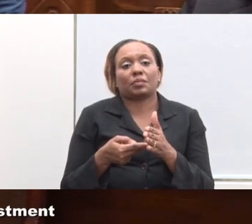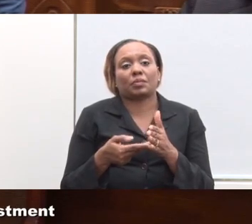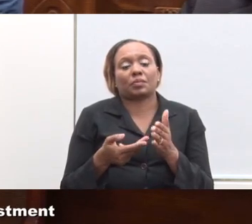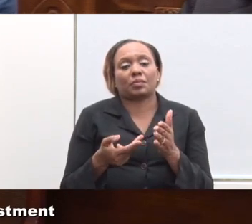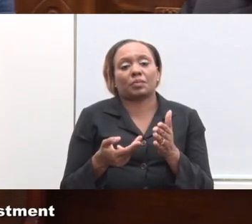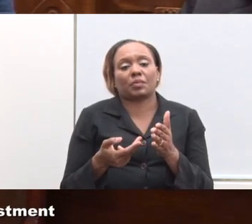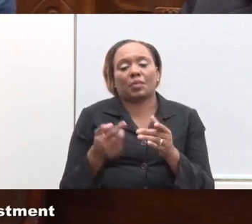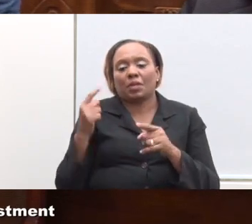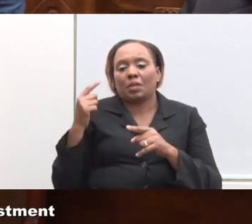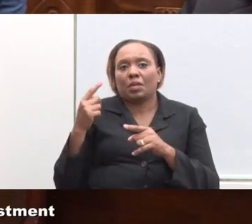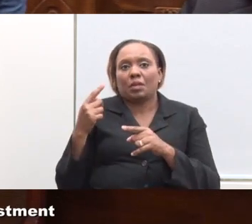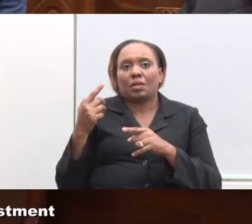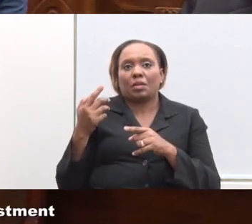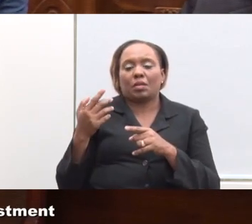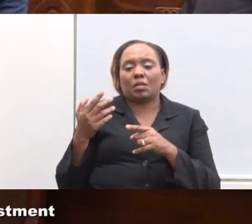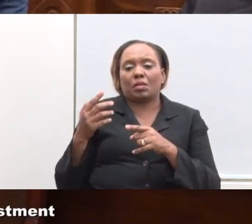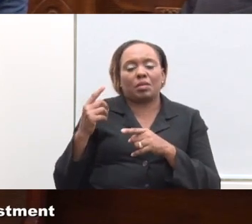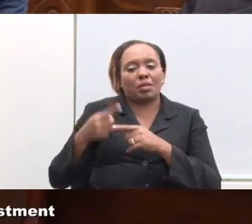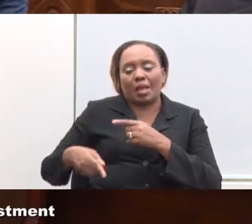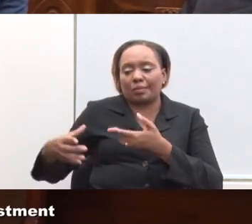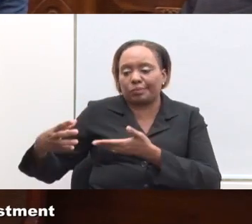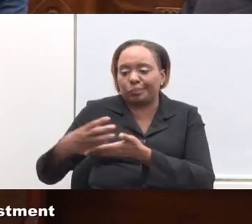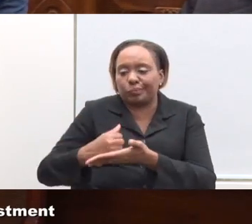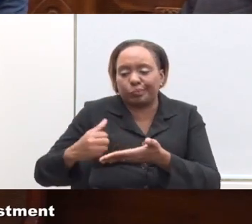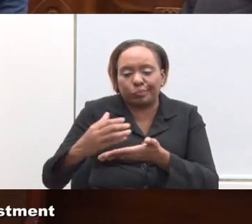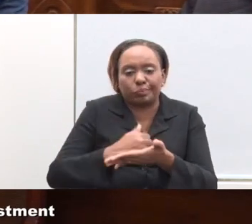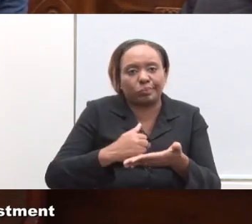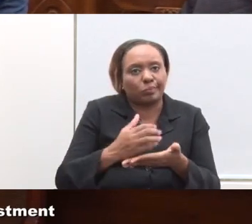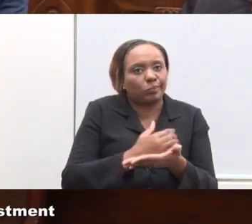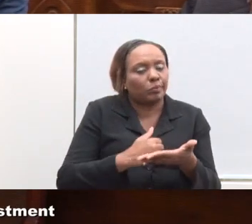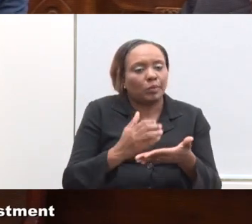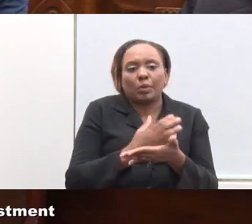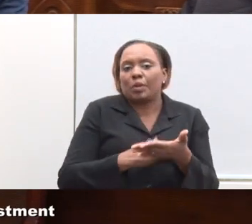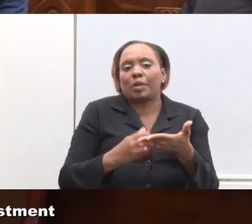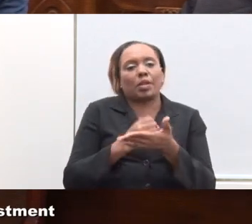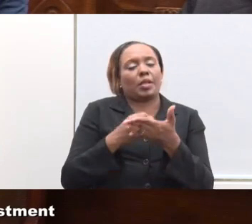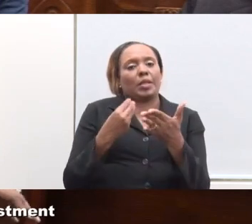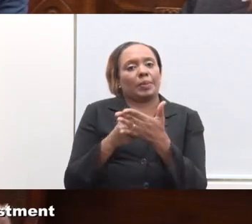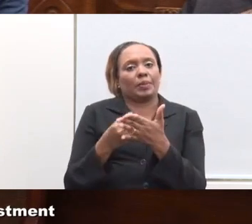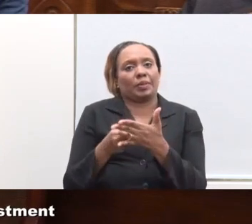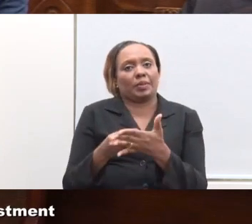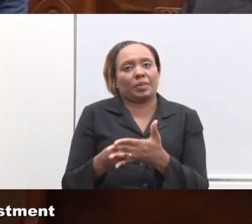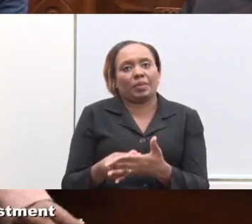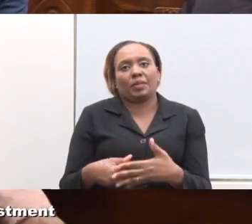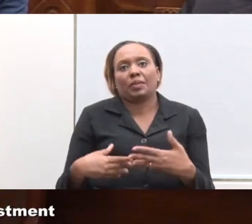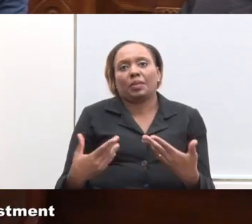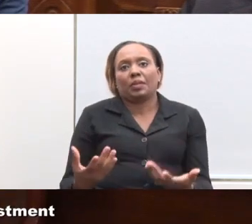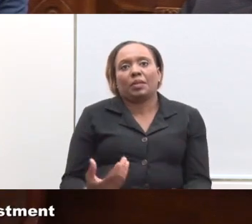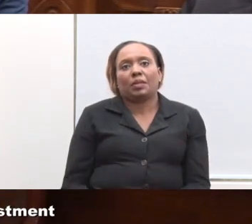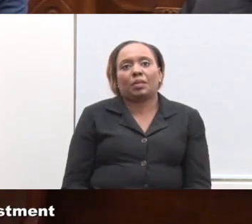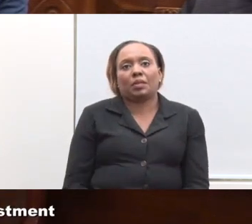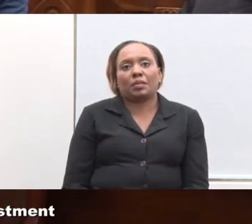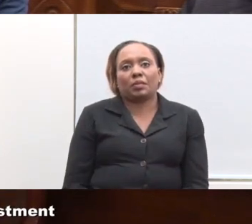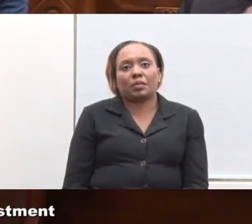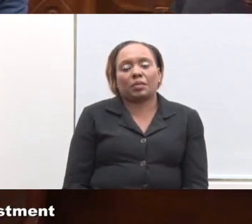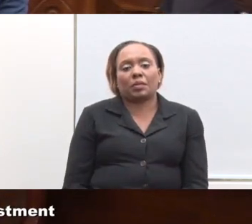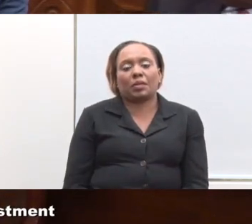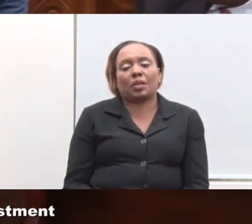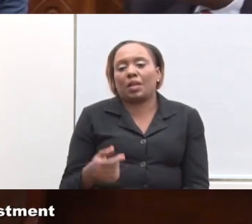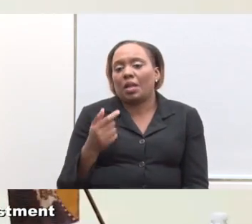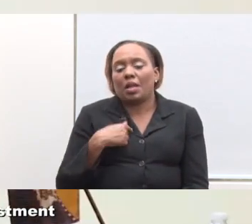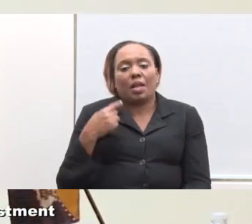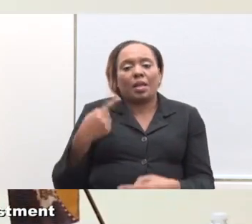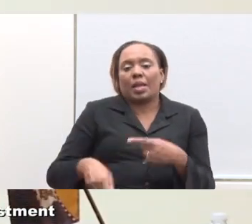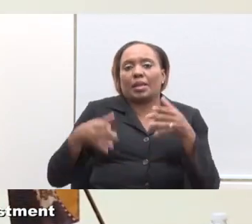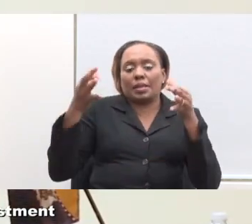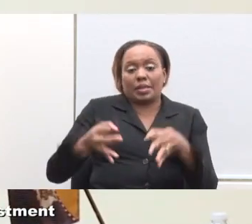normally do in April and May and June in the run-up to crop over. I've said that it is too early to pass judgment on crop over.